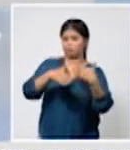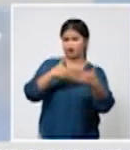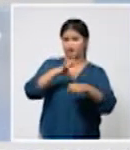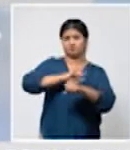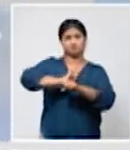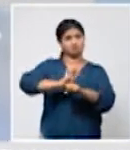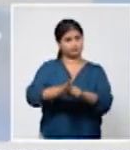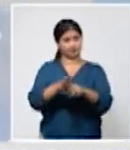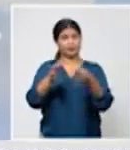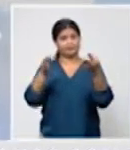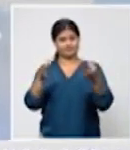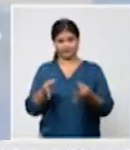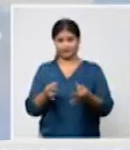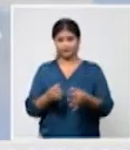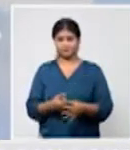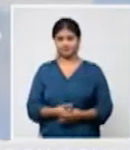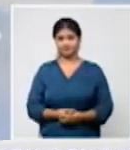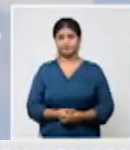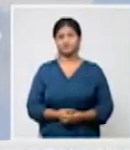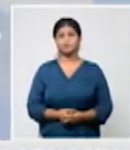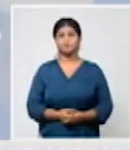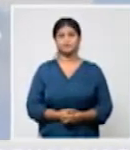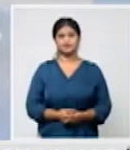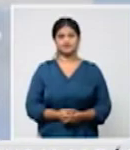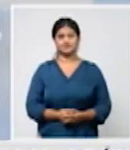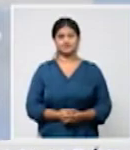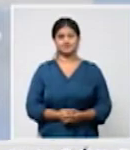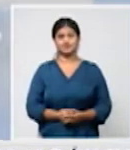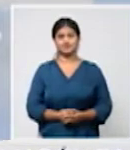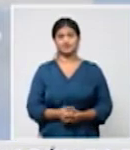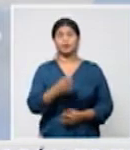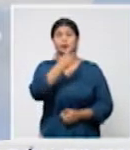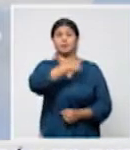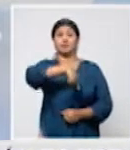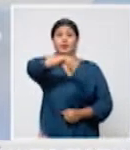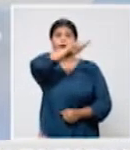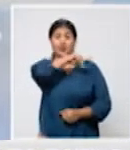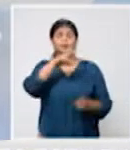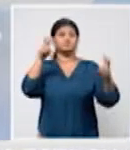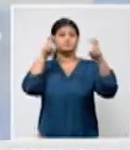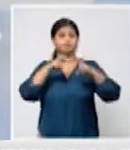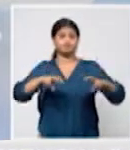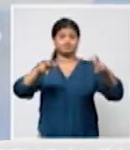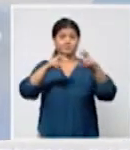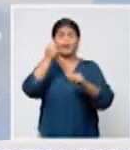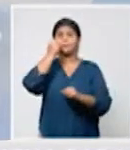country. Yesterday, over 3,000 samples were studied.